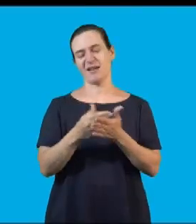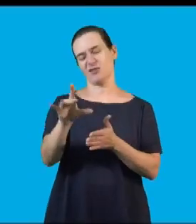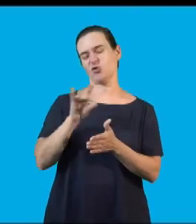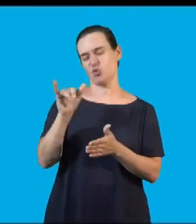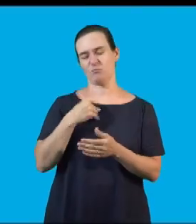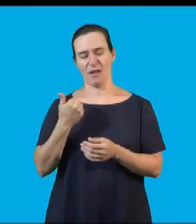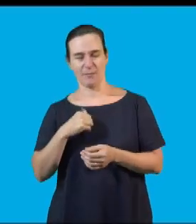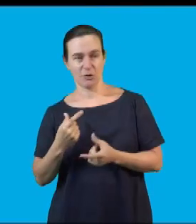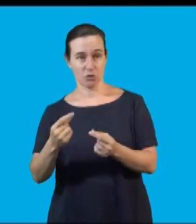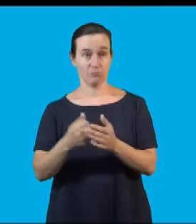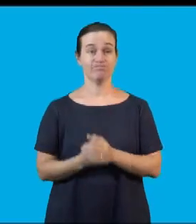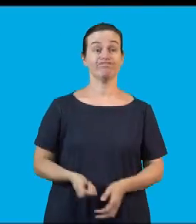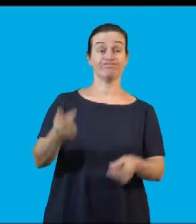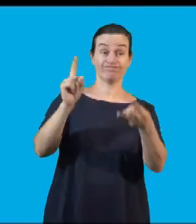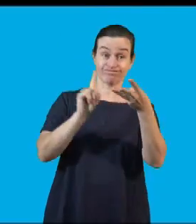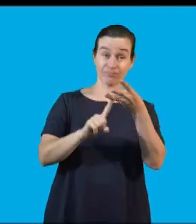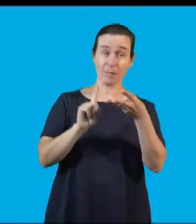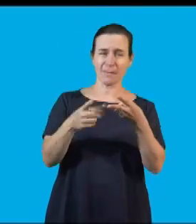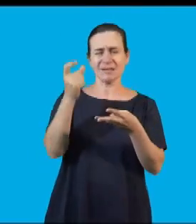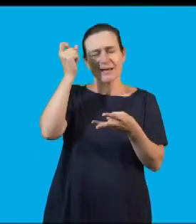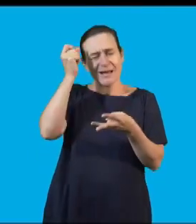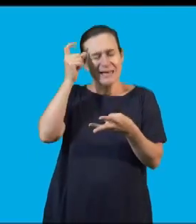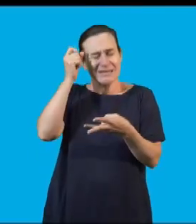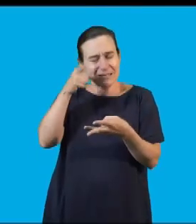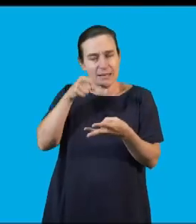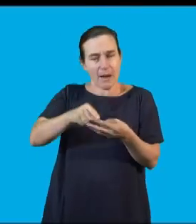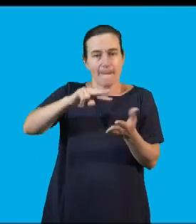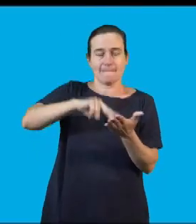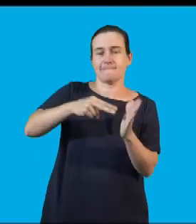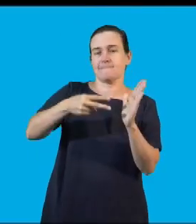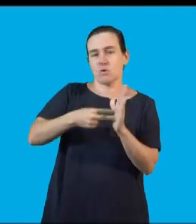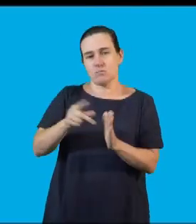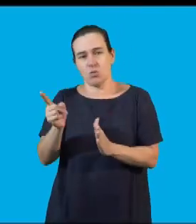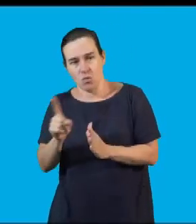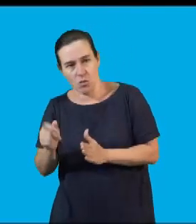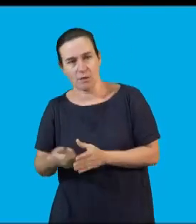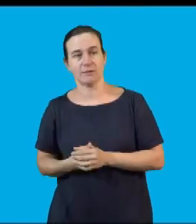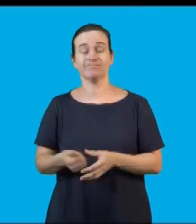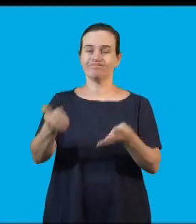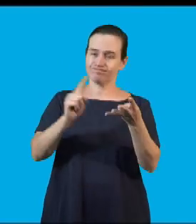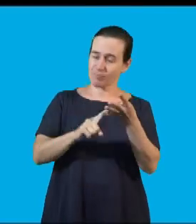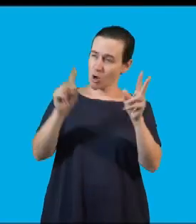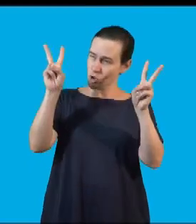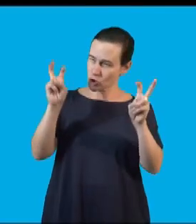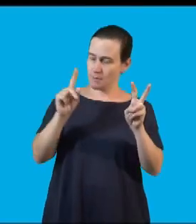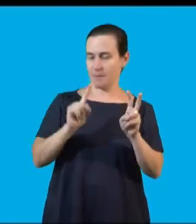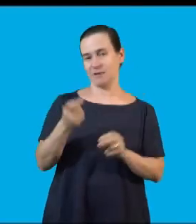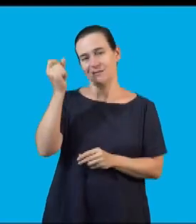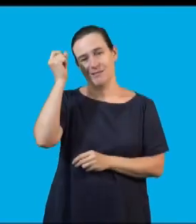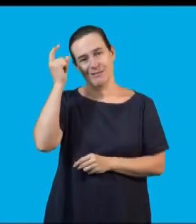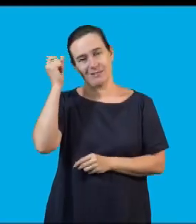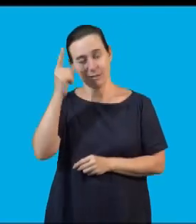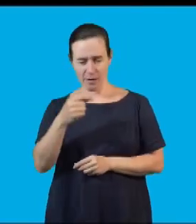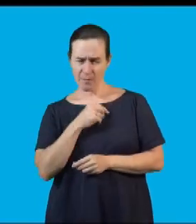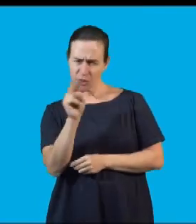the purpose of each transactional text. Ensure a clear understanding of the topic. When you read